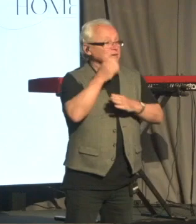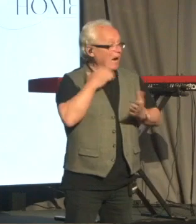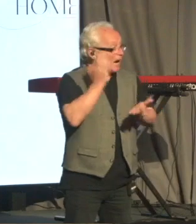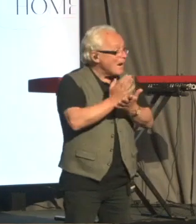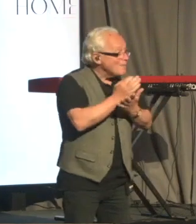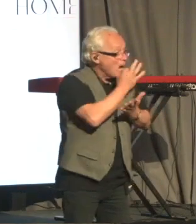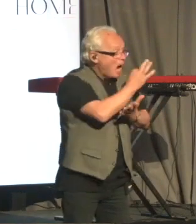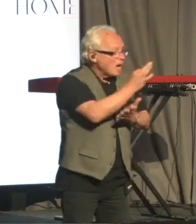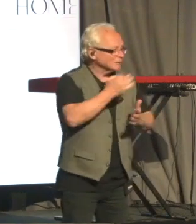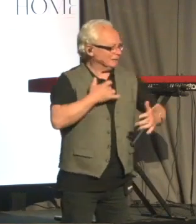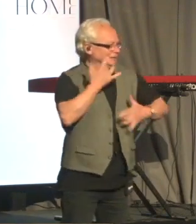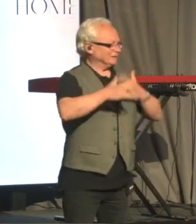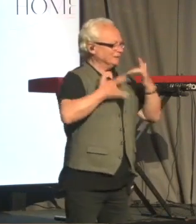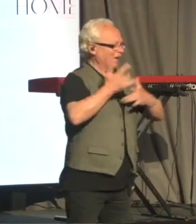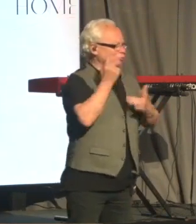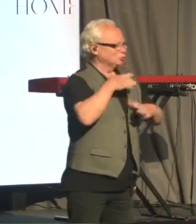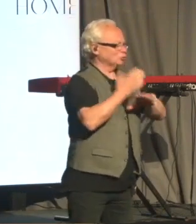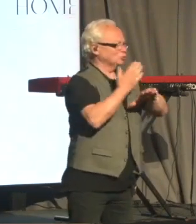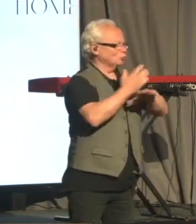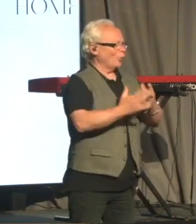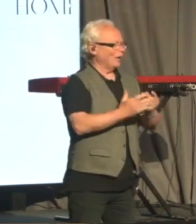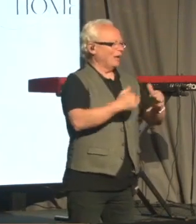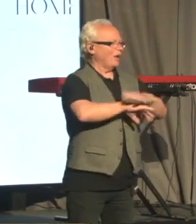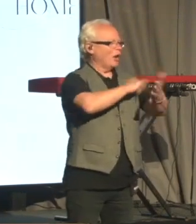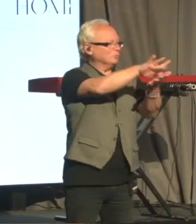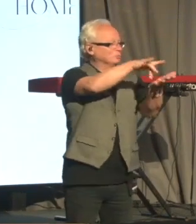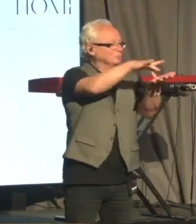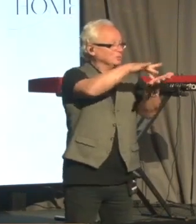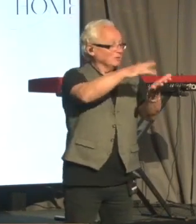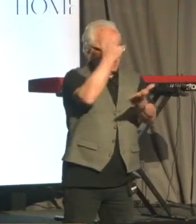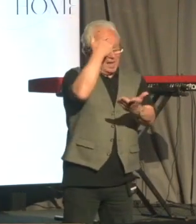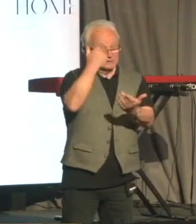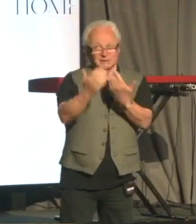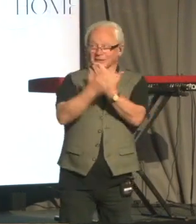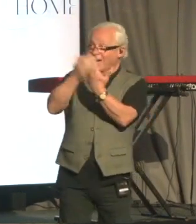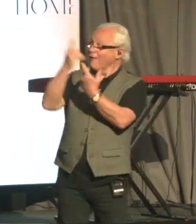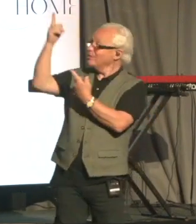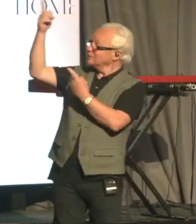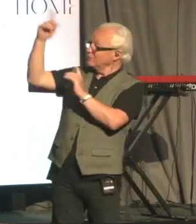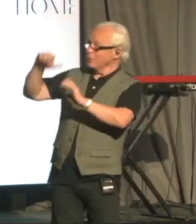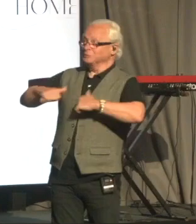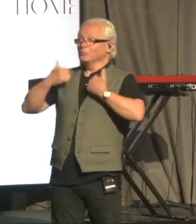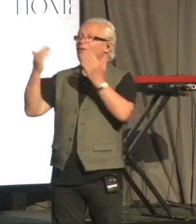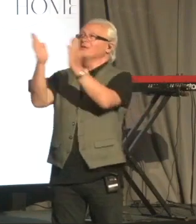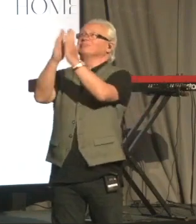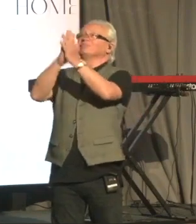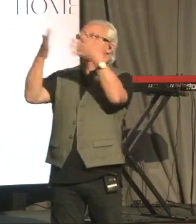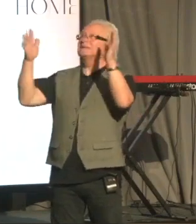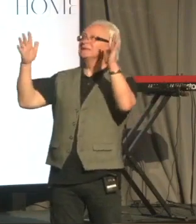for what God is going to do in our midst? We can encourage him this morning. We can put our hands together.